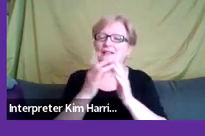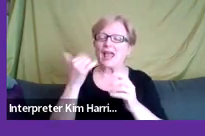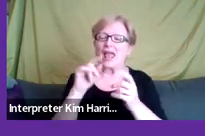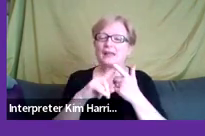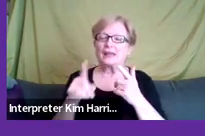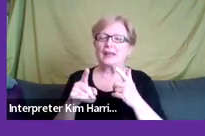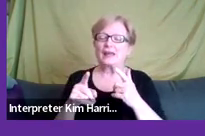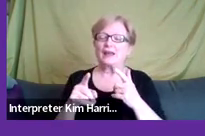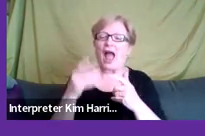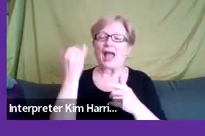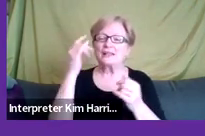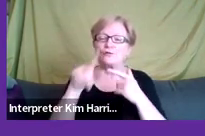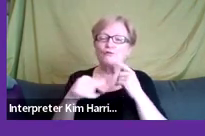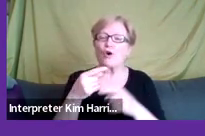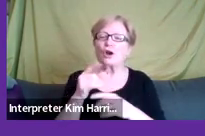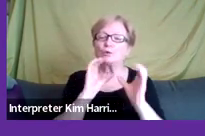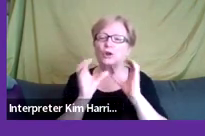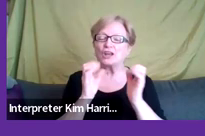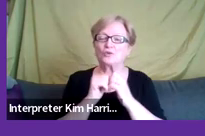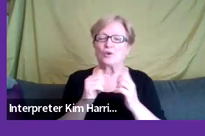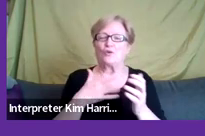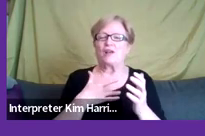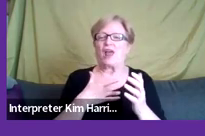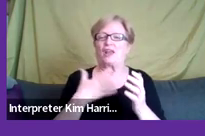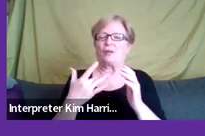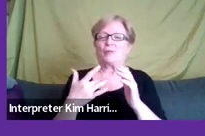communication when you find you are being treated with bias?